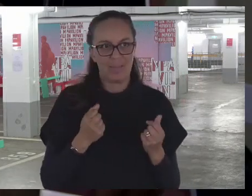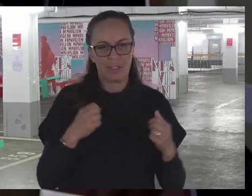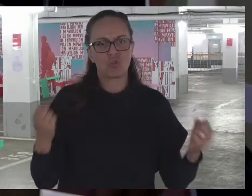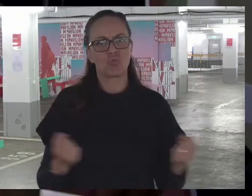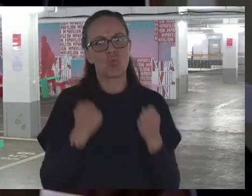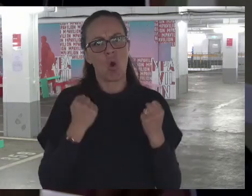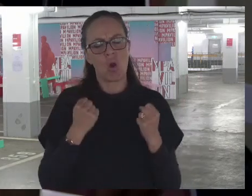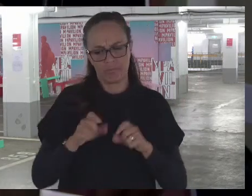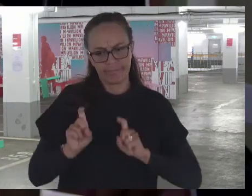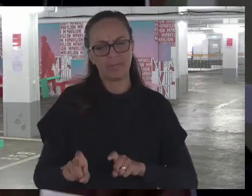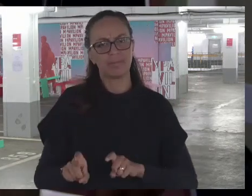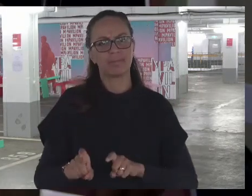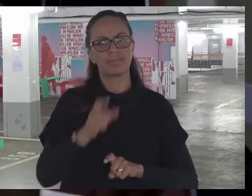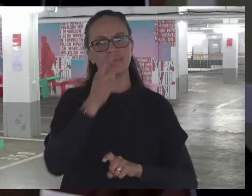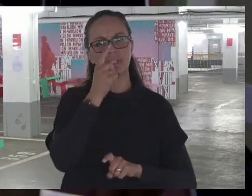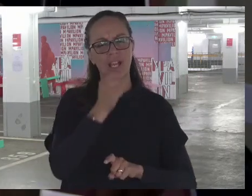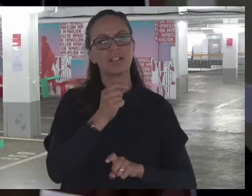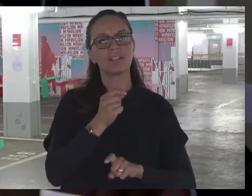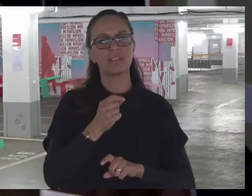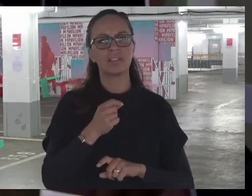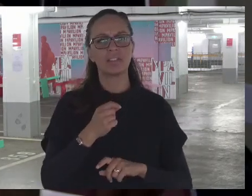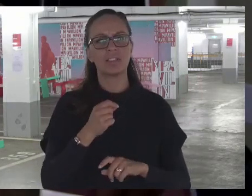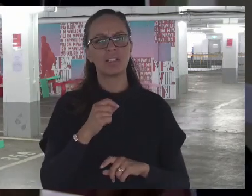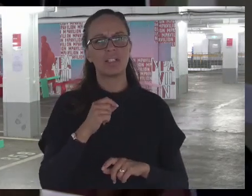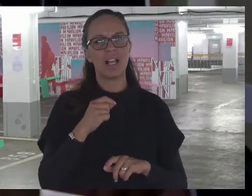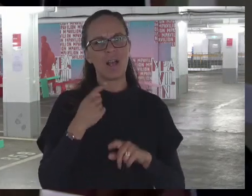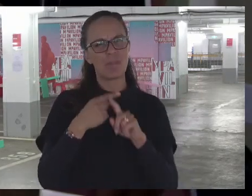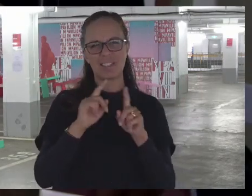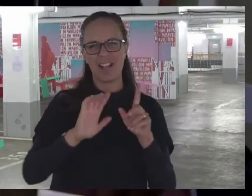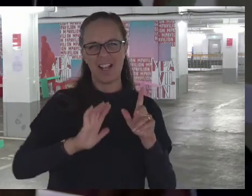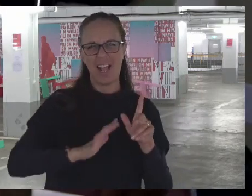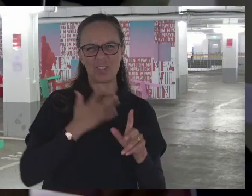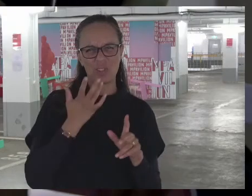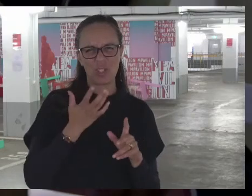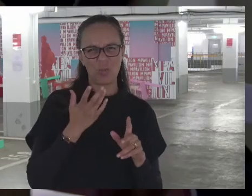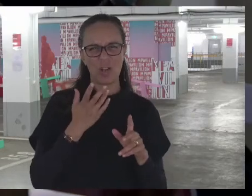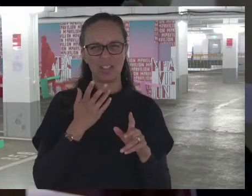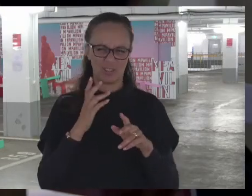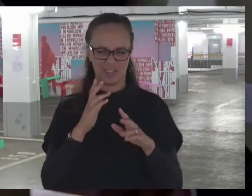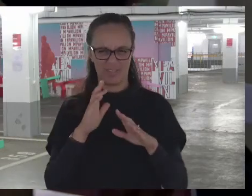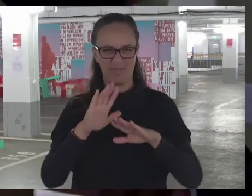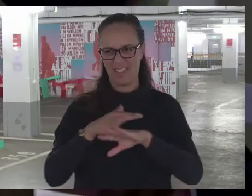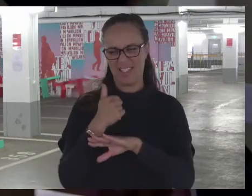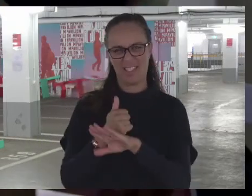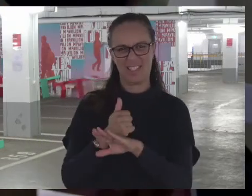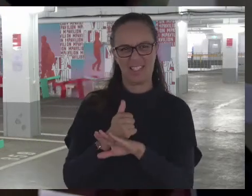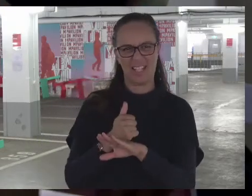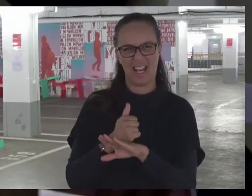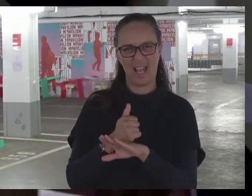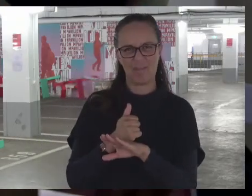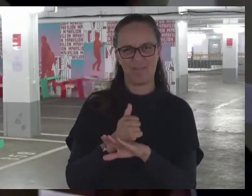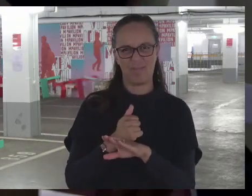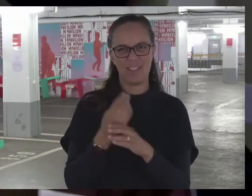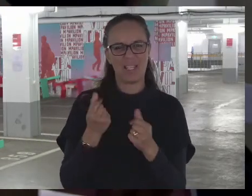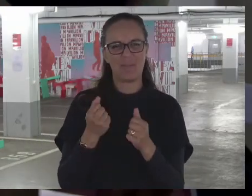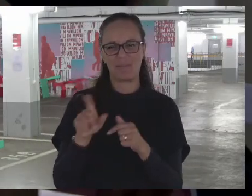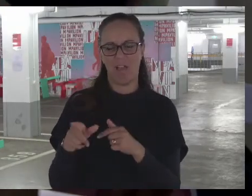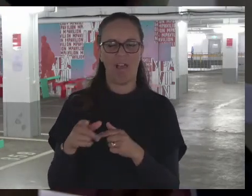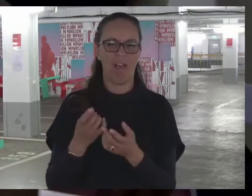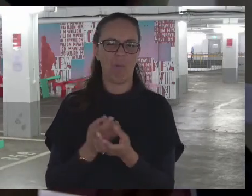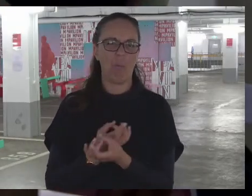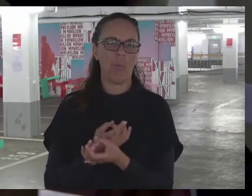And also I didn't want to design a structure that would just become a big waste of money. I wanted to use